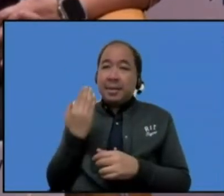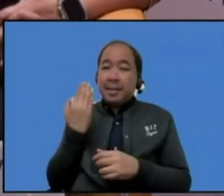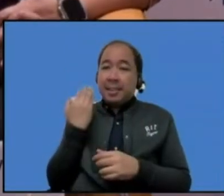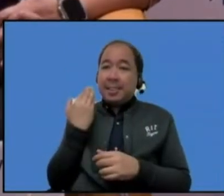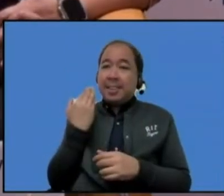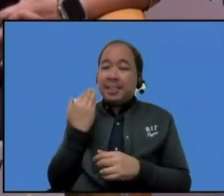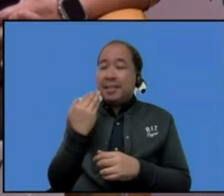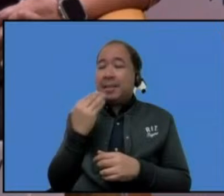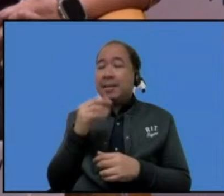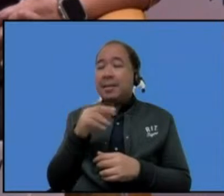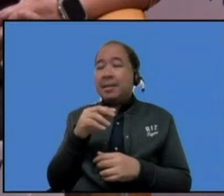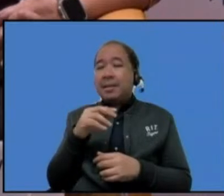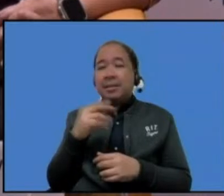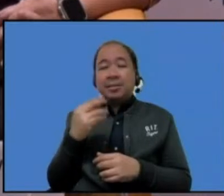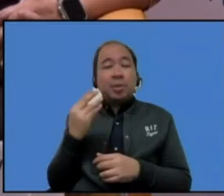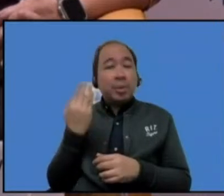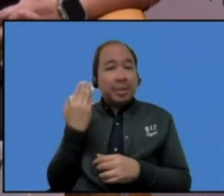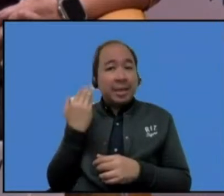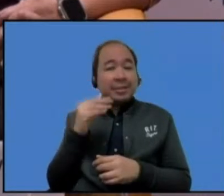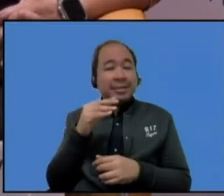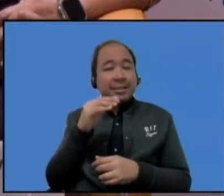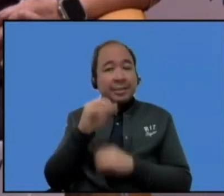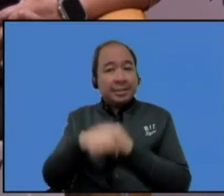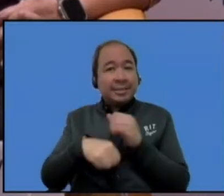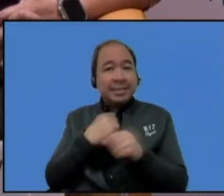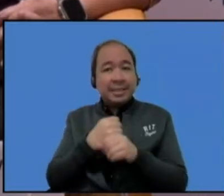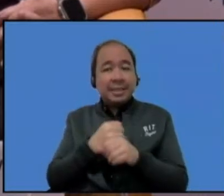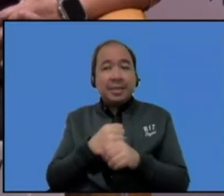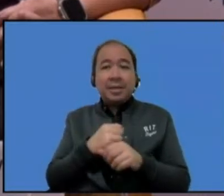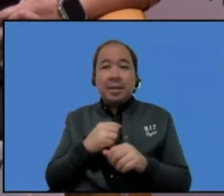but my government